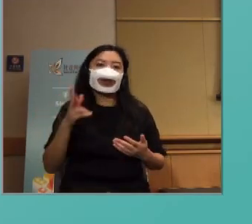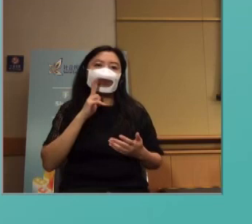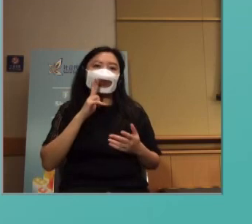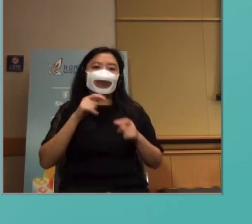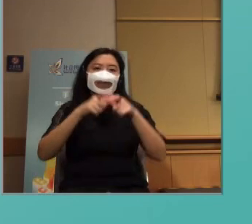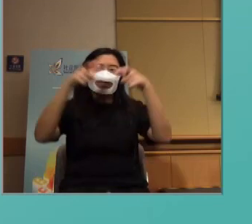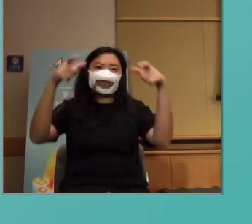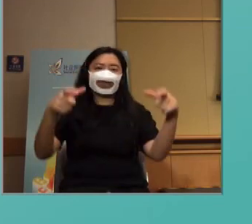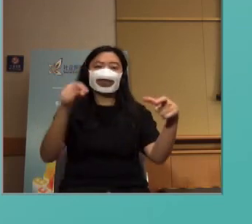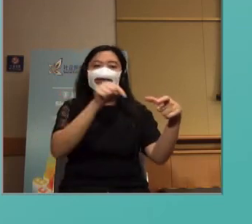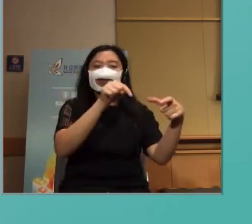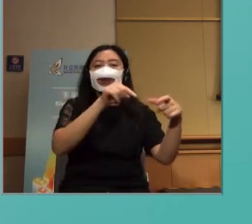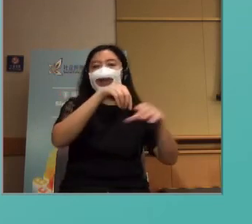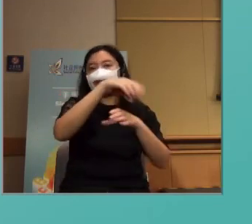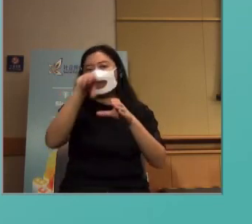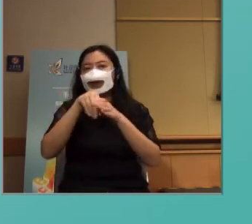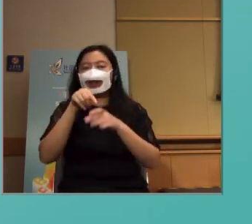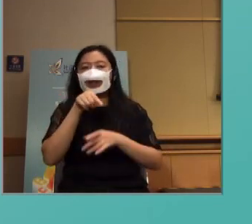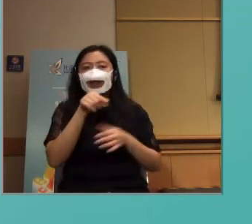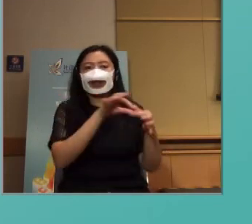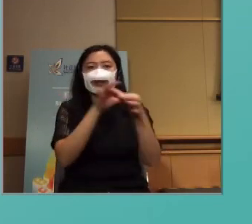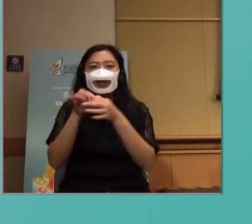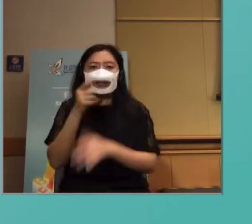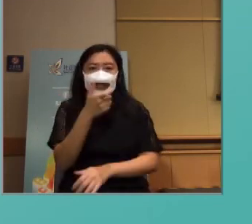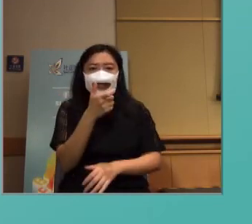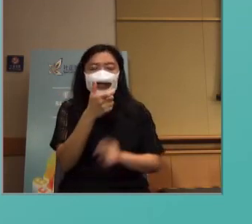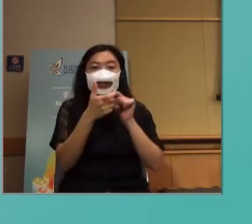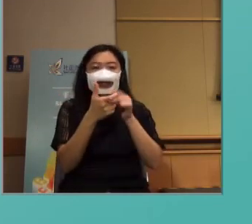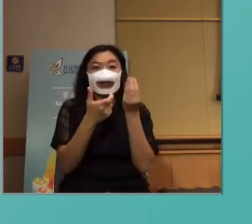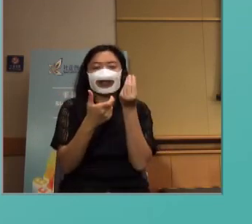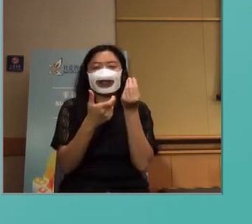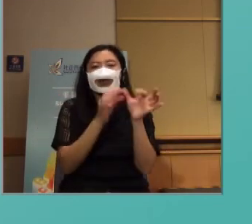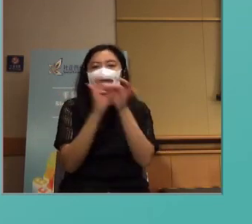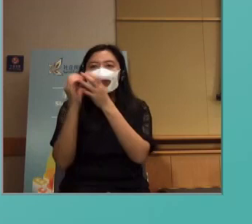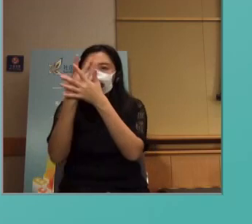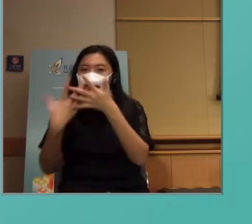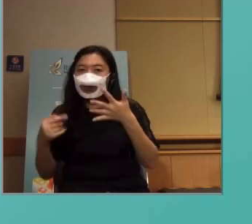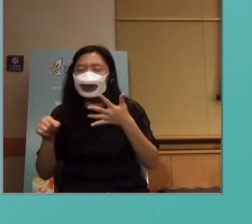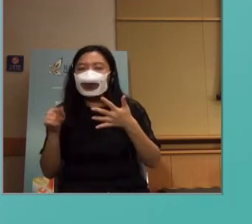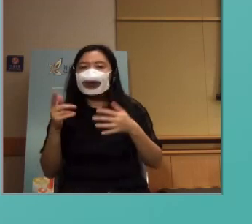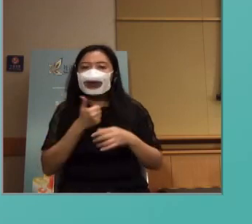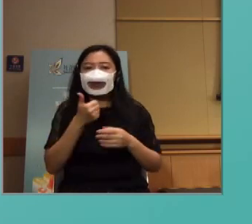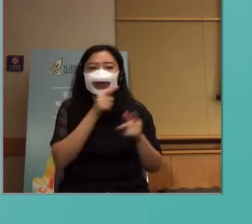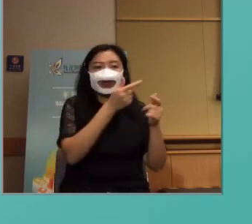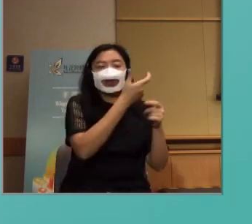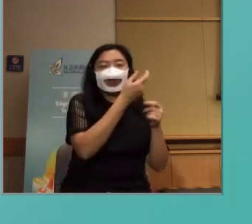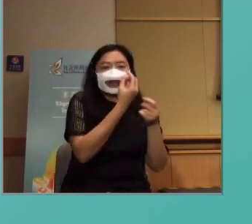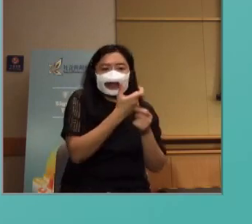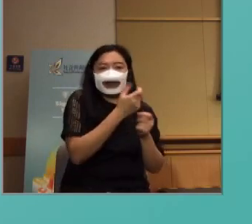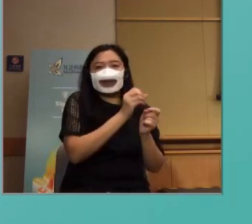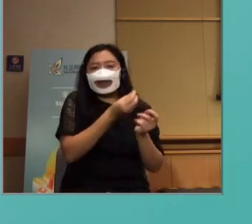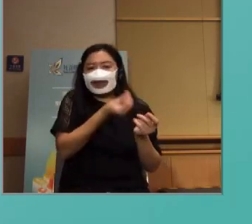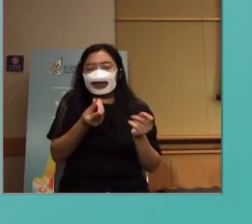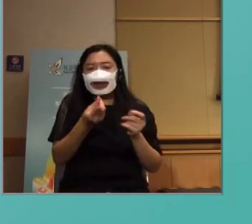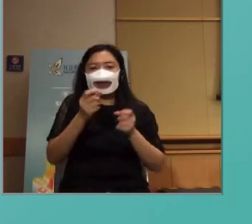of Value. So it is able to create value for certain things, certain aspects. We want it to, the market